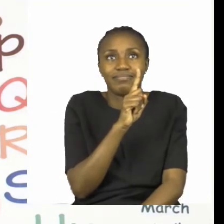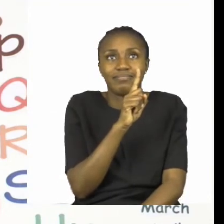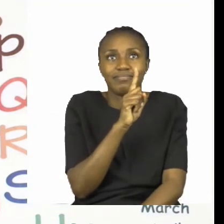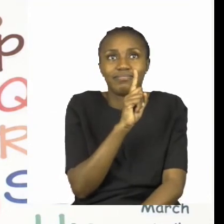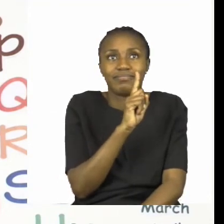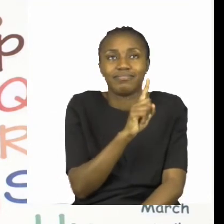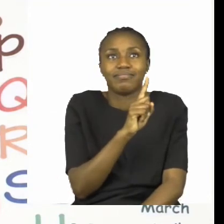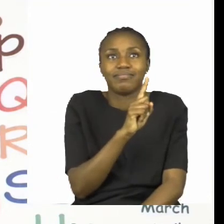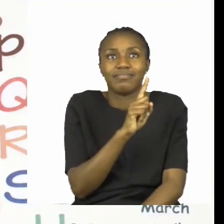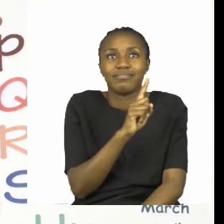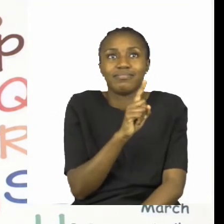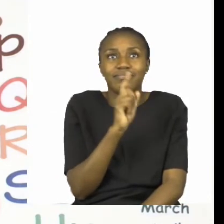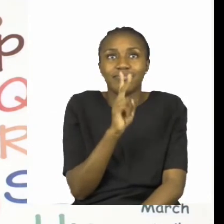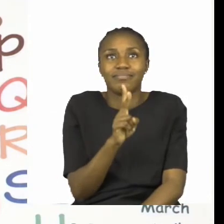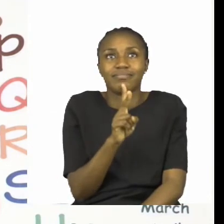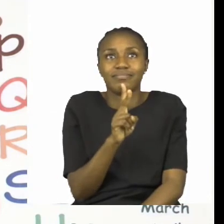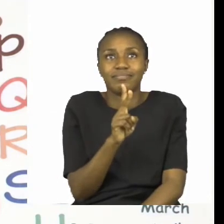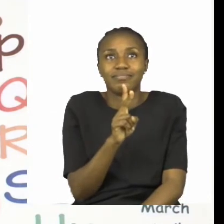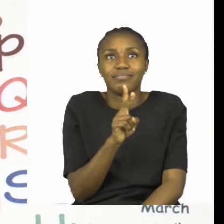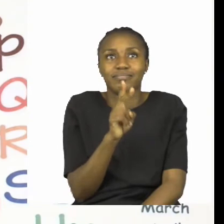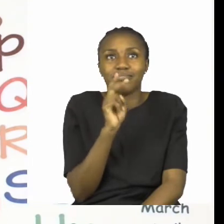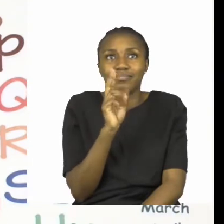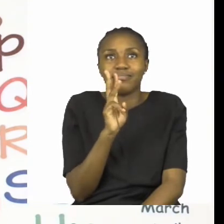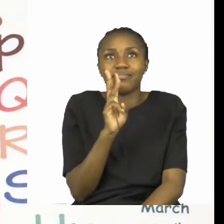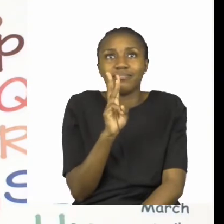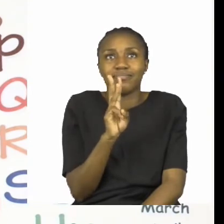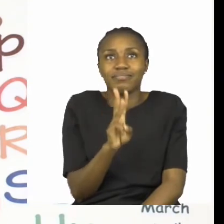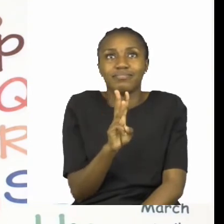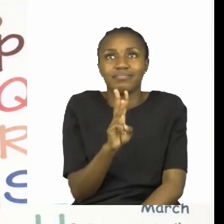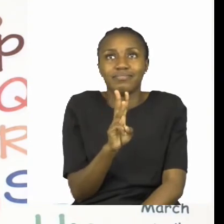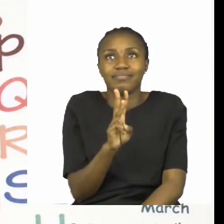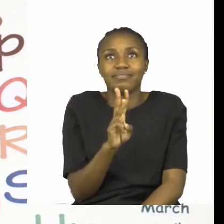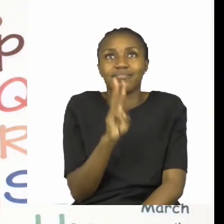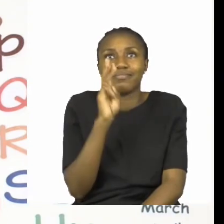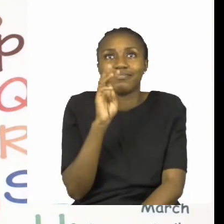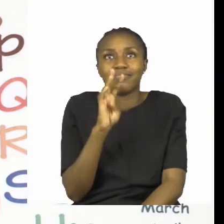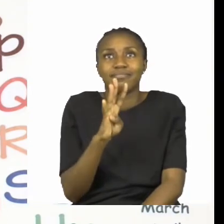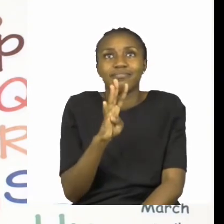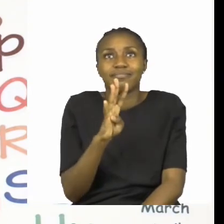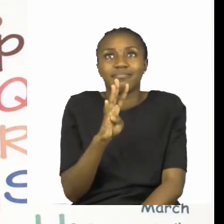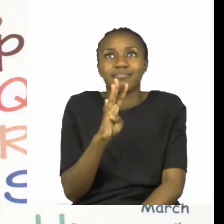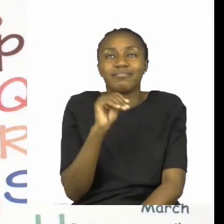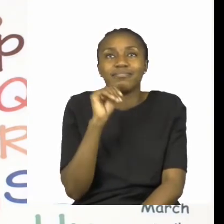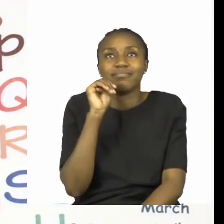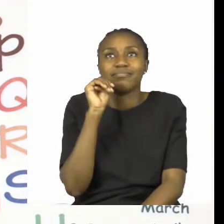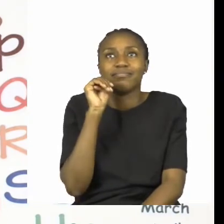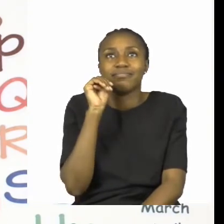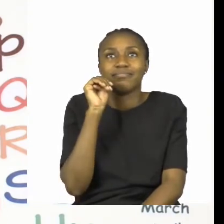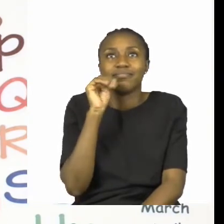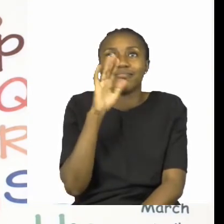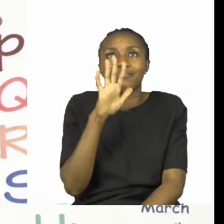picture. 1, 2. Let's count on 3, 4. Good